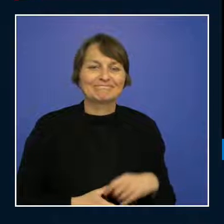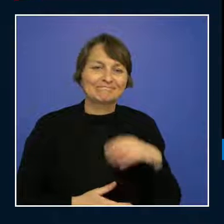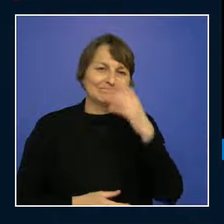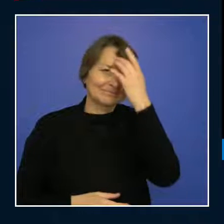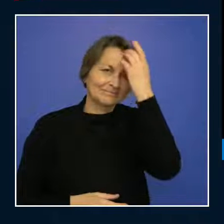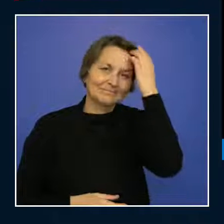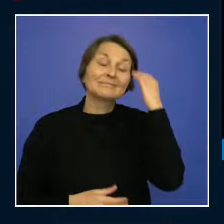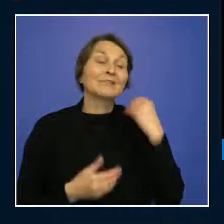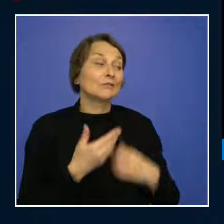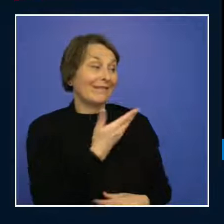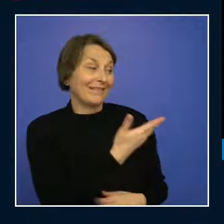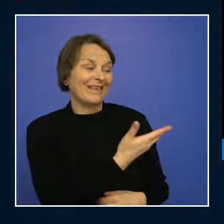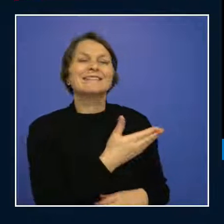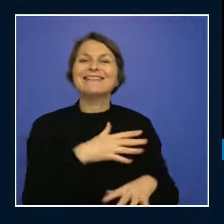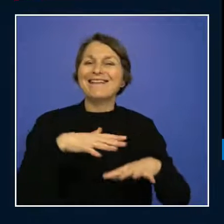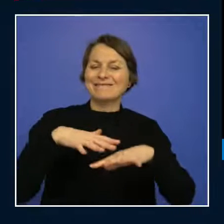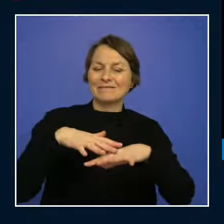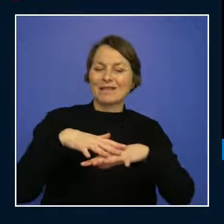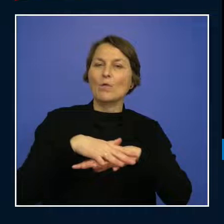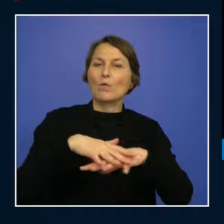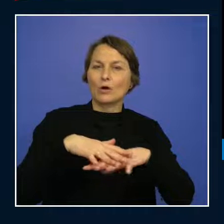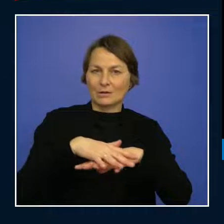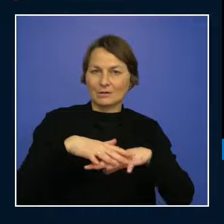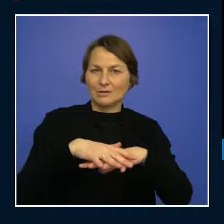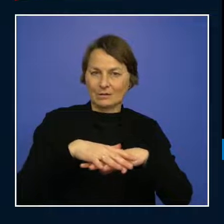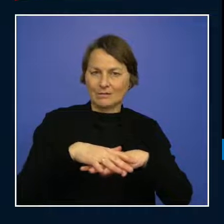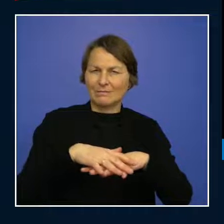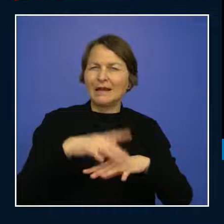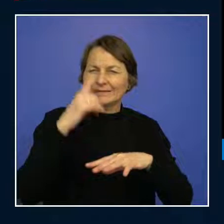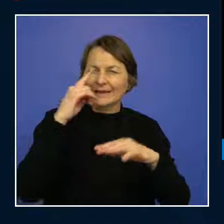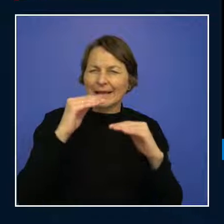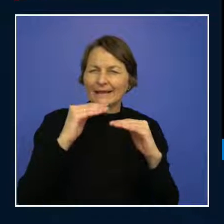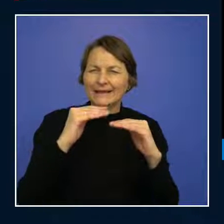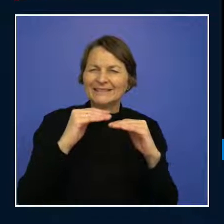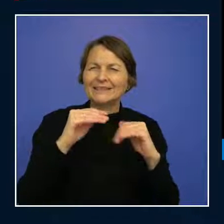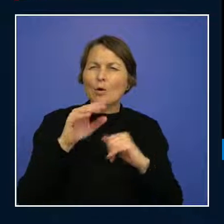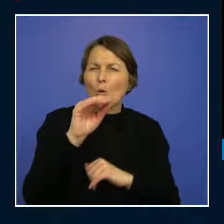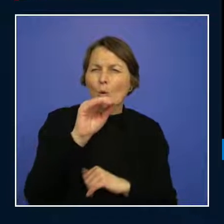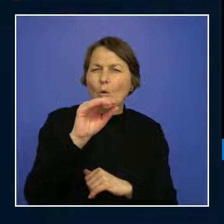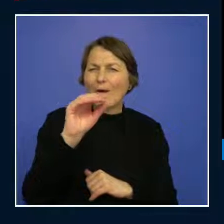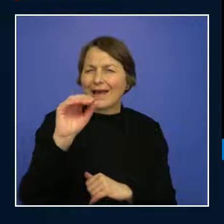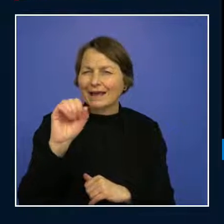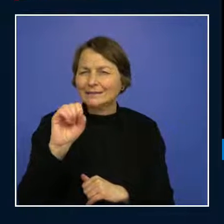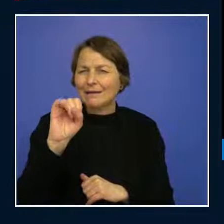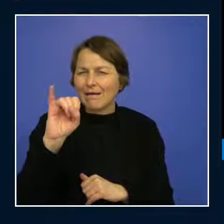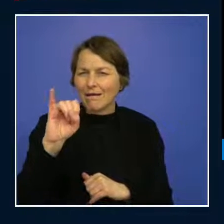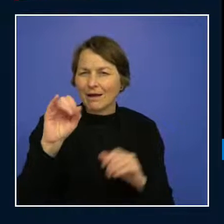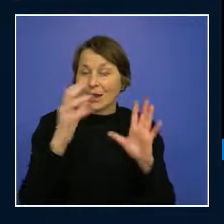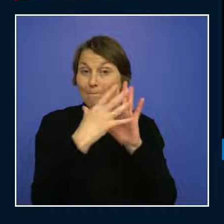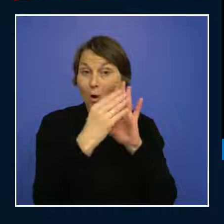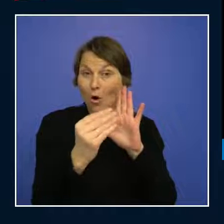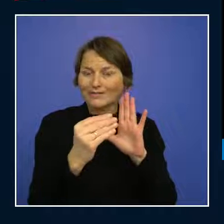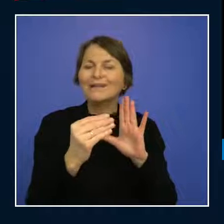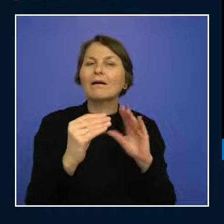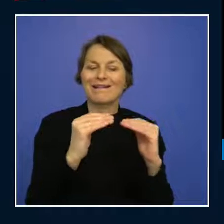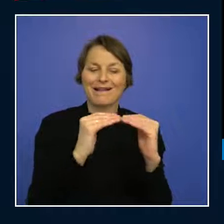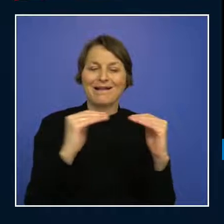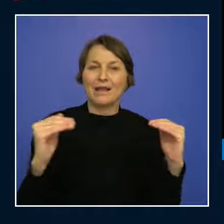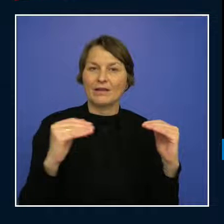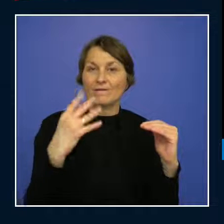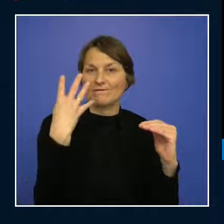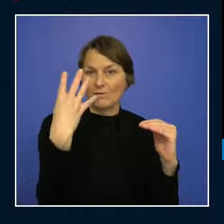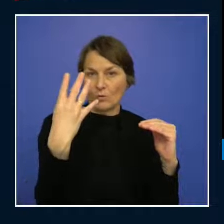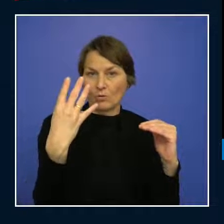load balancer. It operates at layer 4 if we think about the OSI model. And because it's at the closest to the networking stack, it